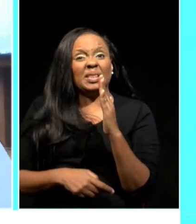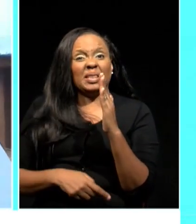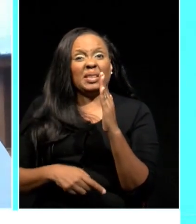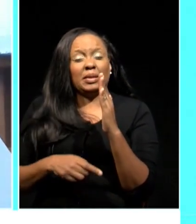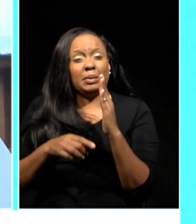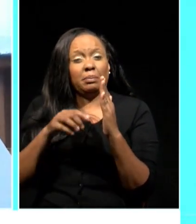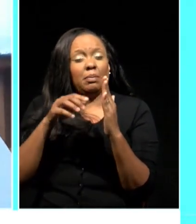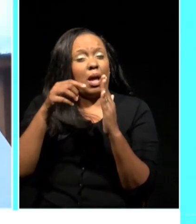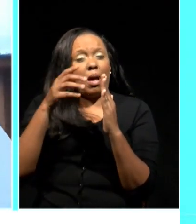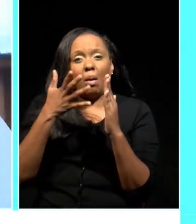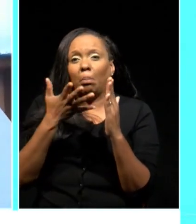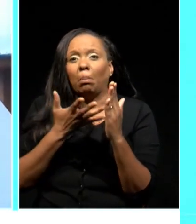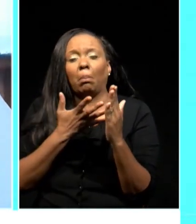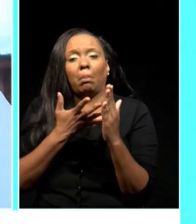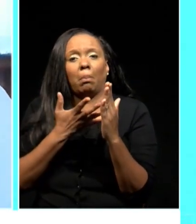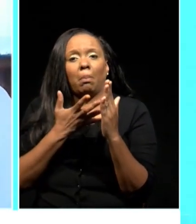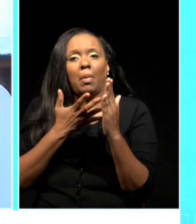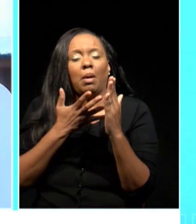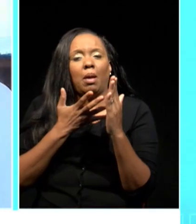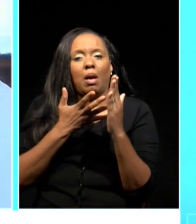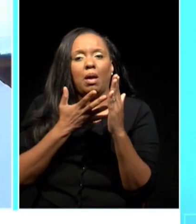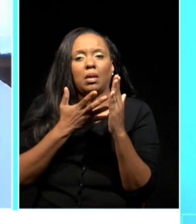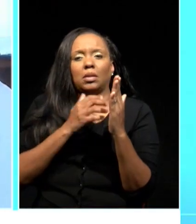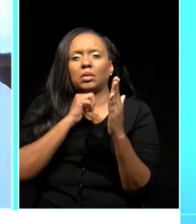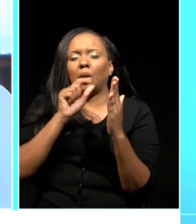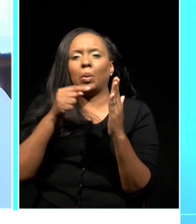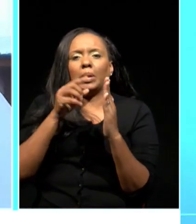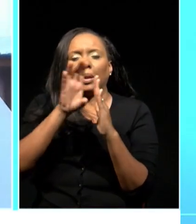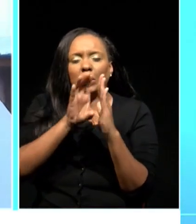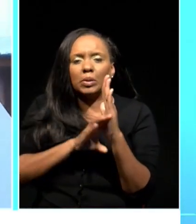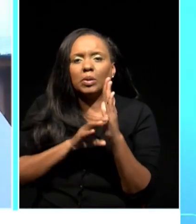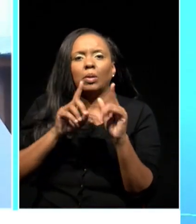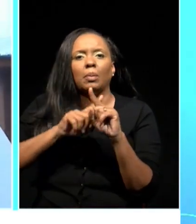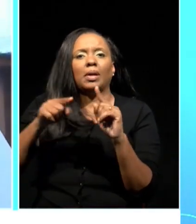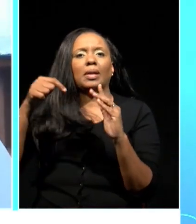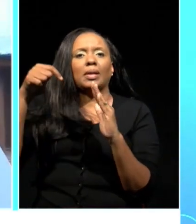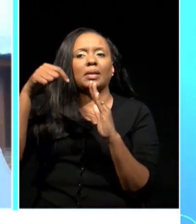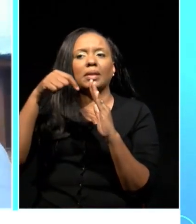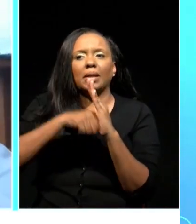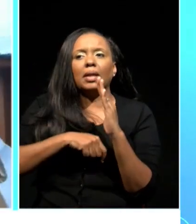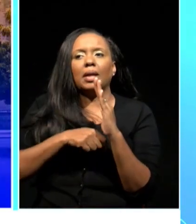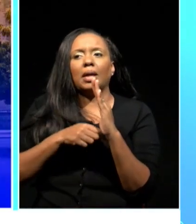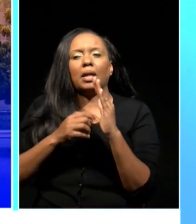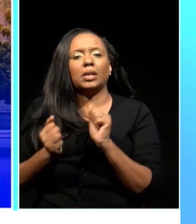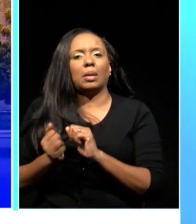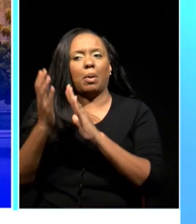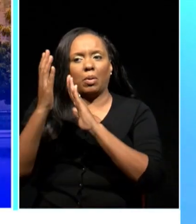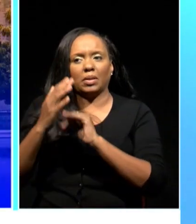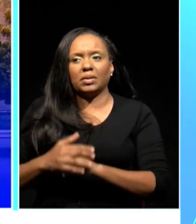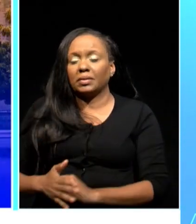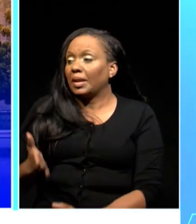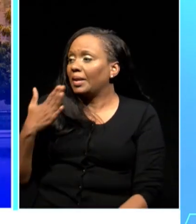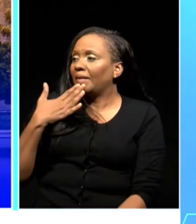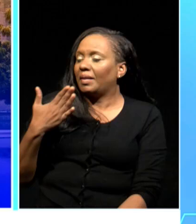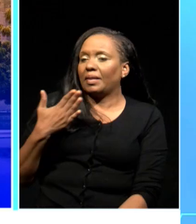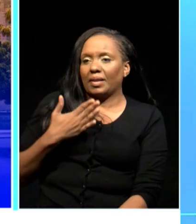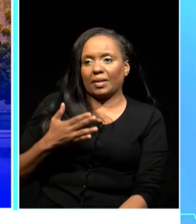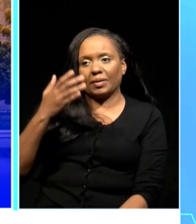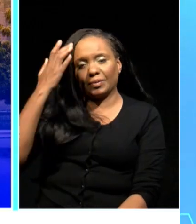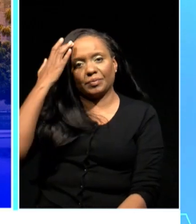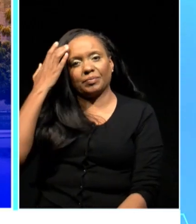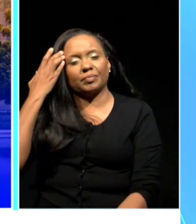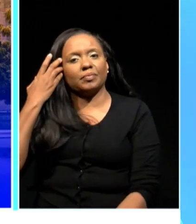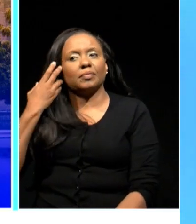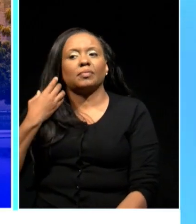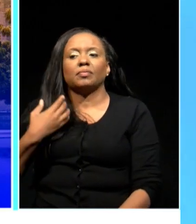crisis, we will be not really discerning the realities of the situation. Thank you for that, Dr. Bell. Devon, I'm going to come